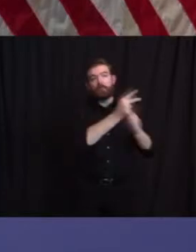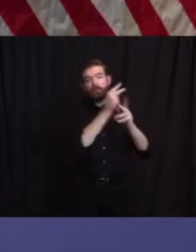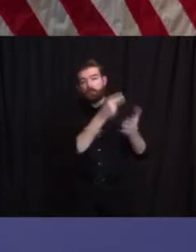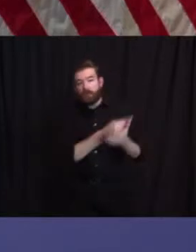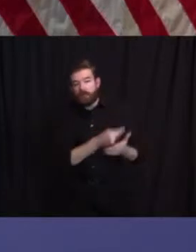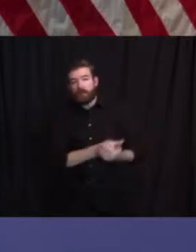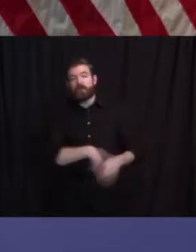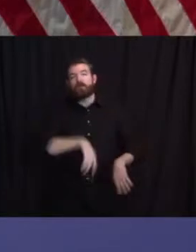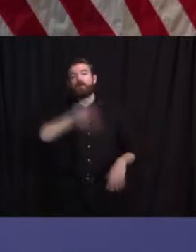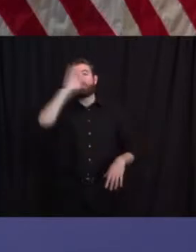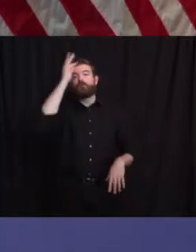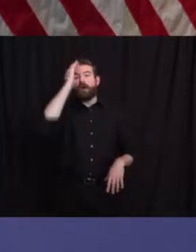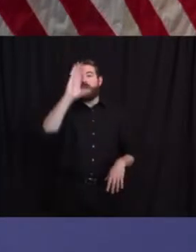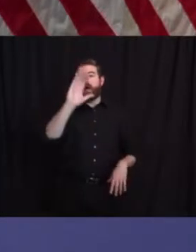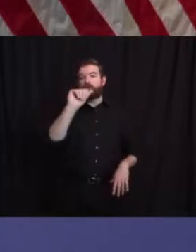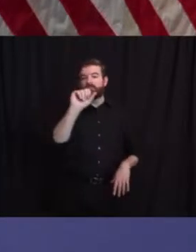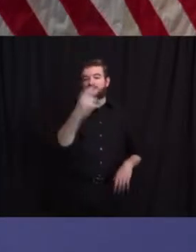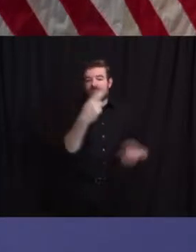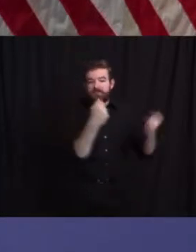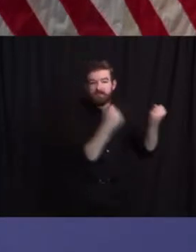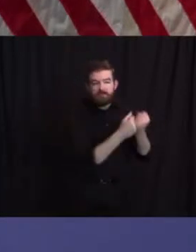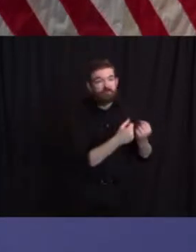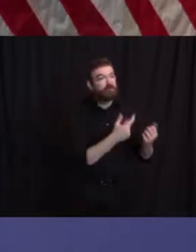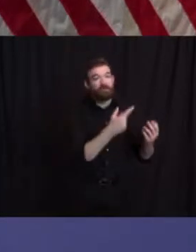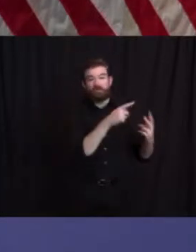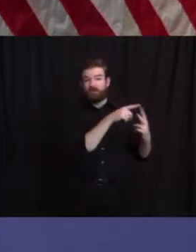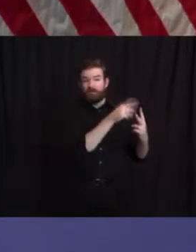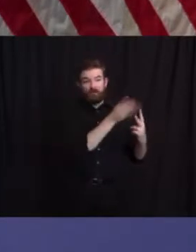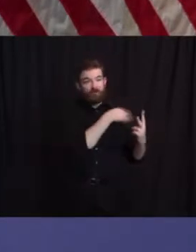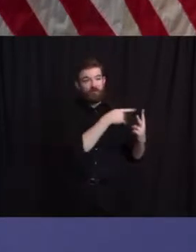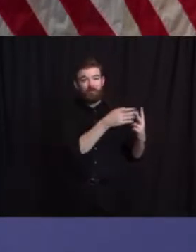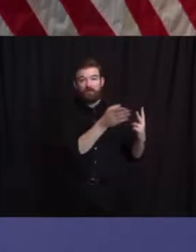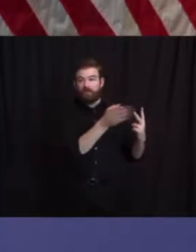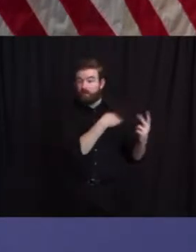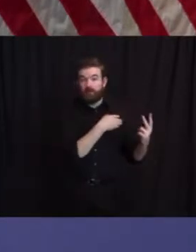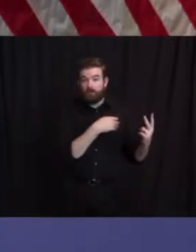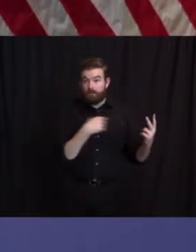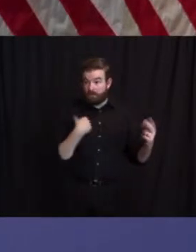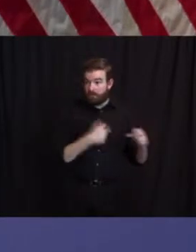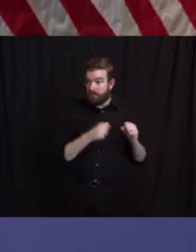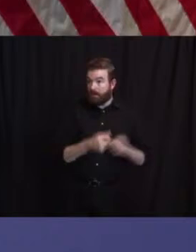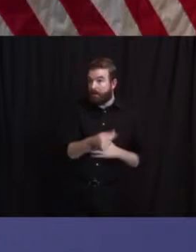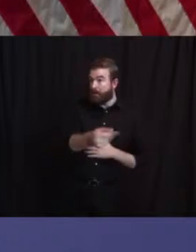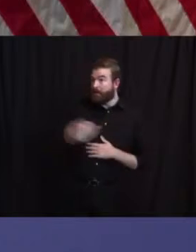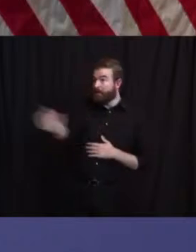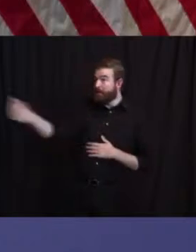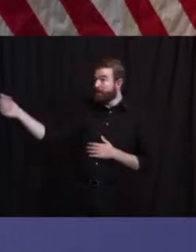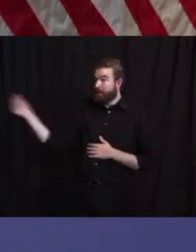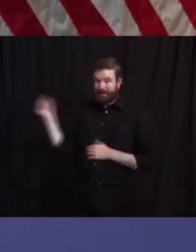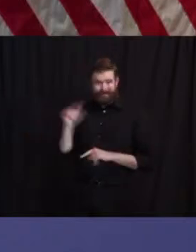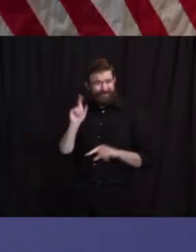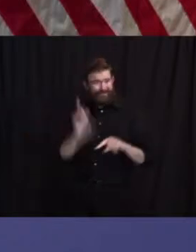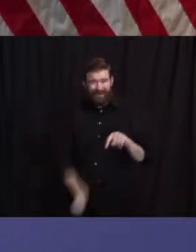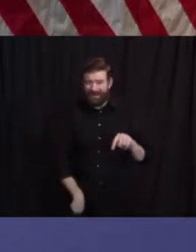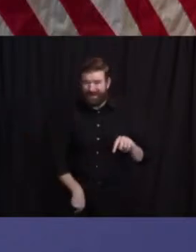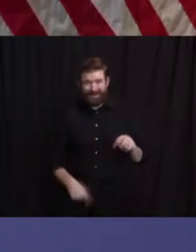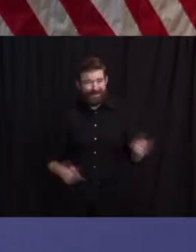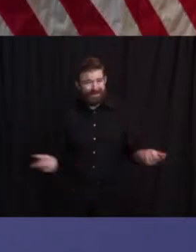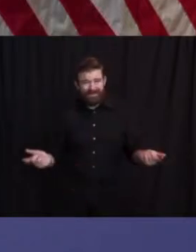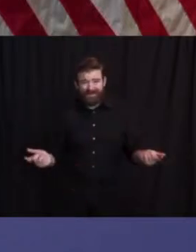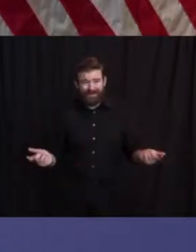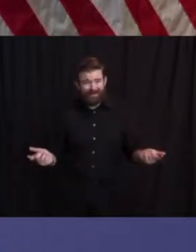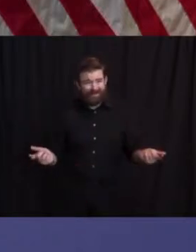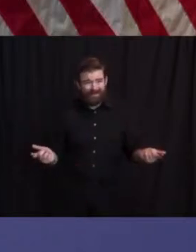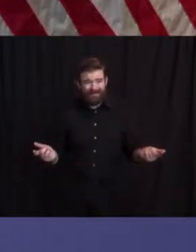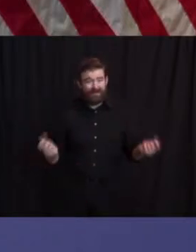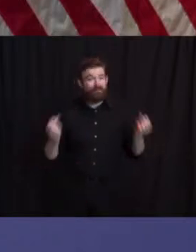hold dear, we will not be able to fund. And a lot of the positions of the very people we need right now in the state that we hold dear will